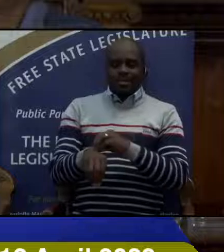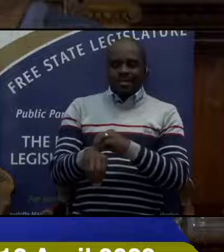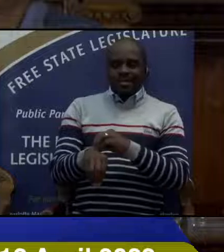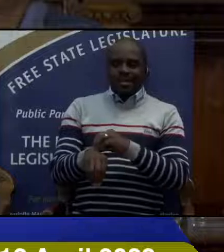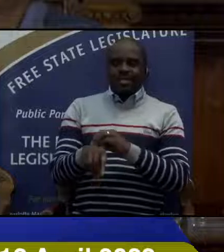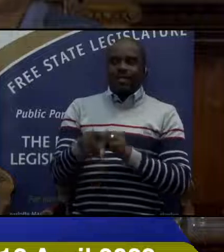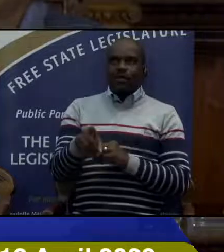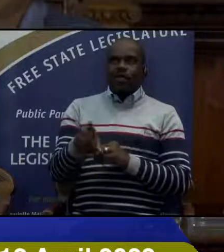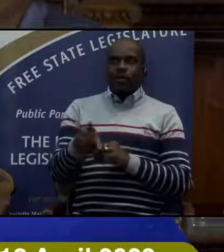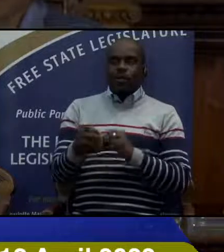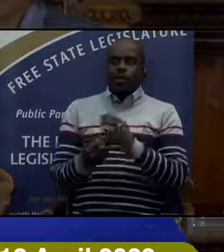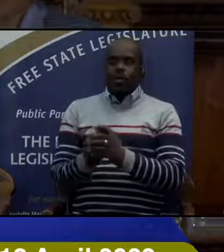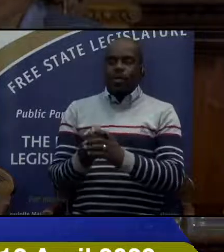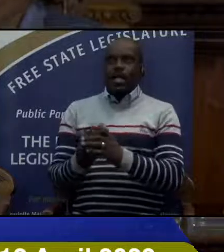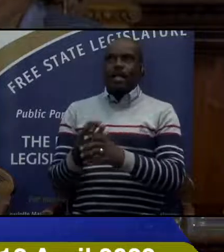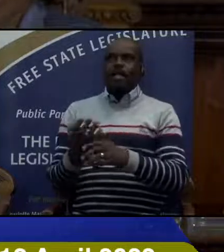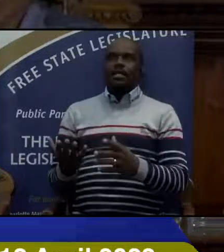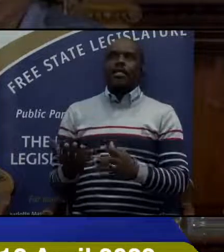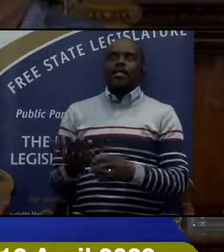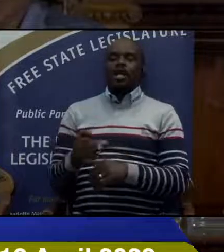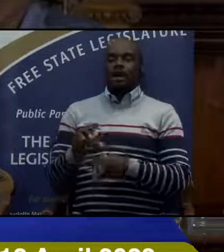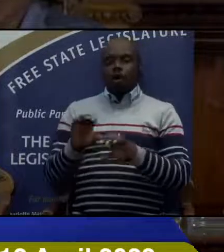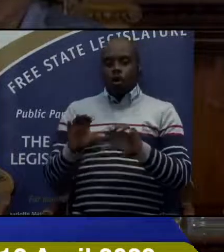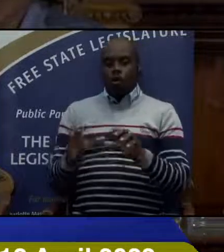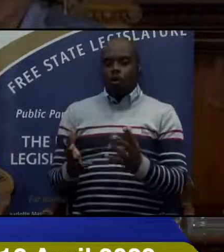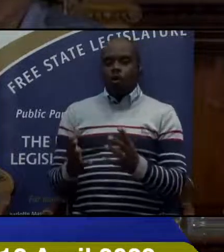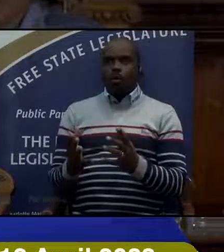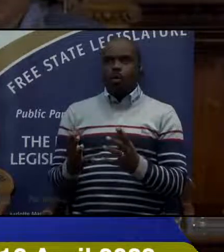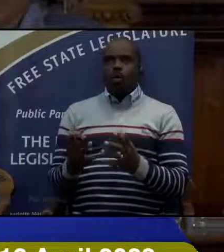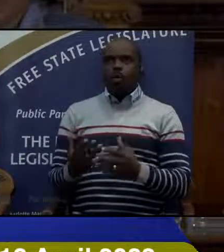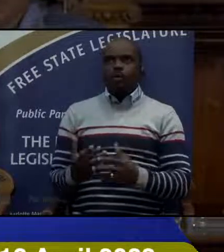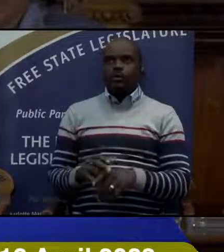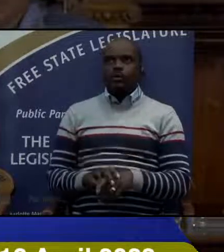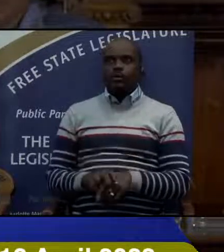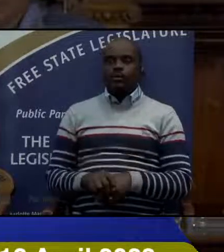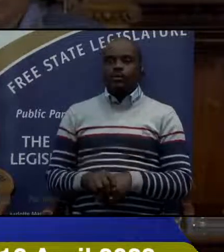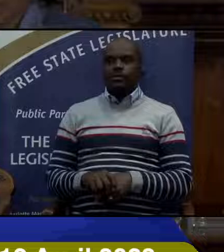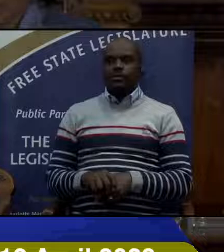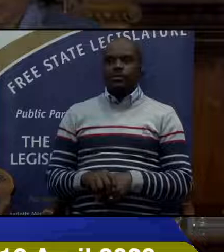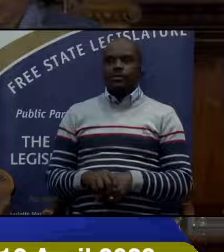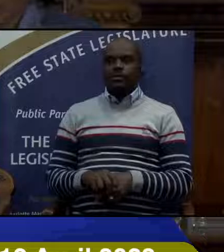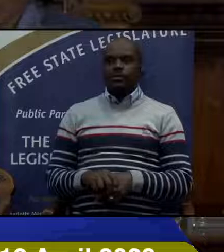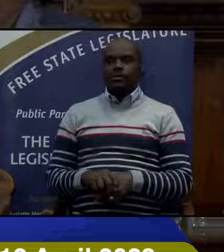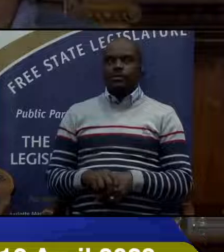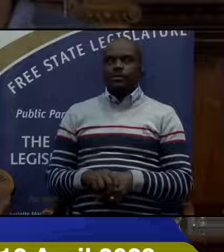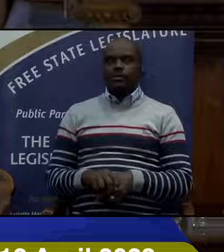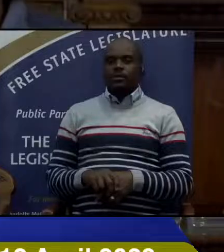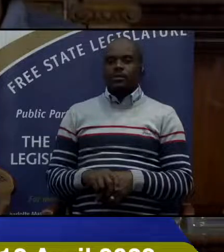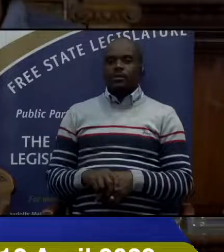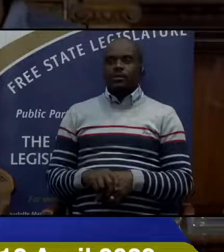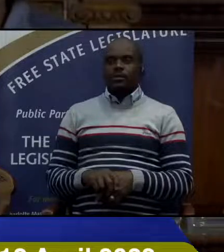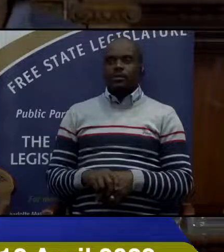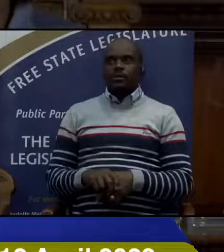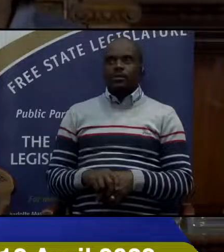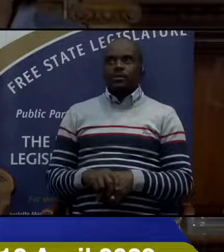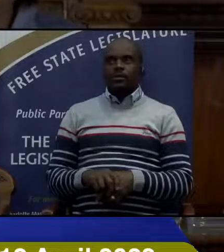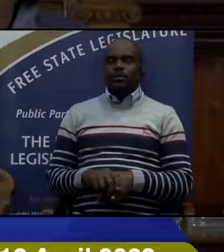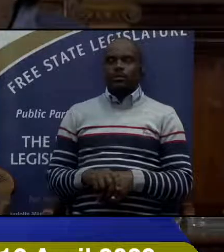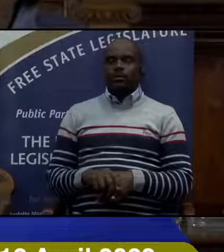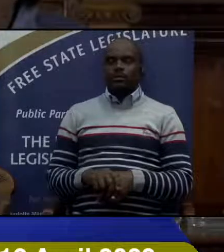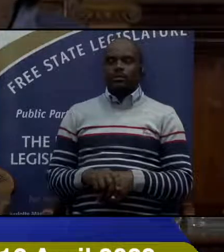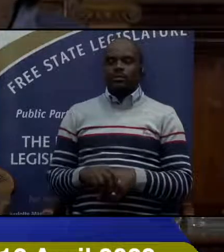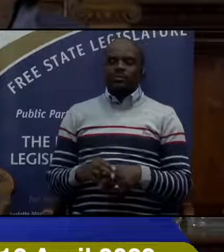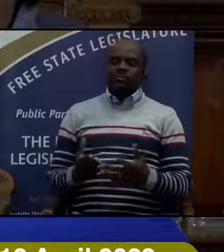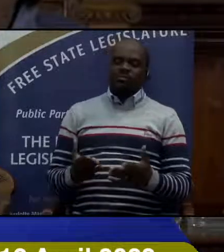We continue to note these increases, expansion on access to previous